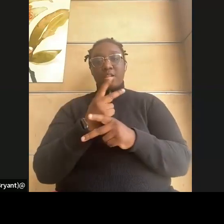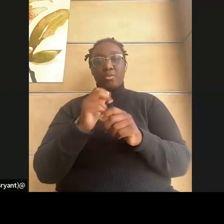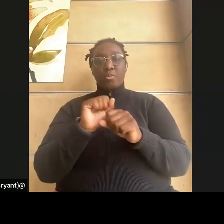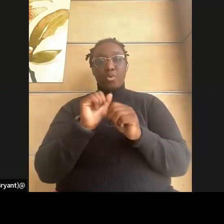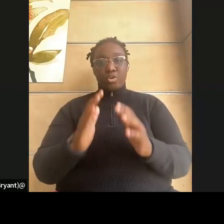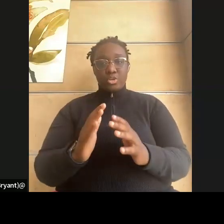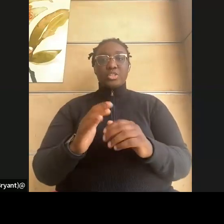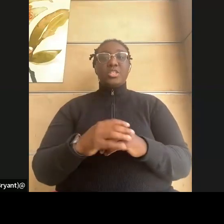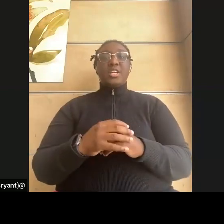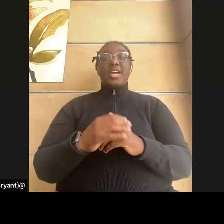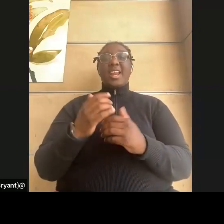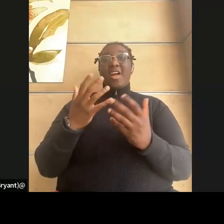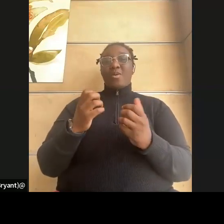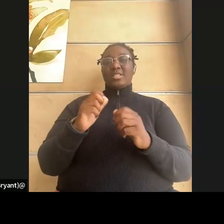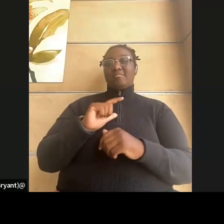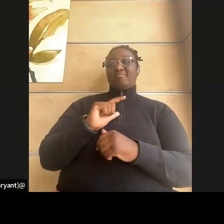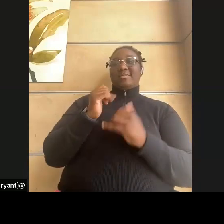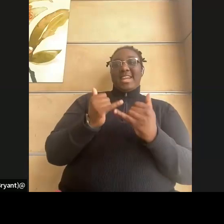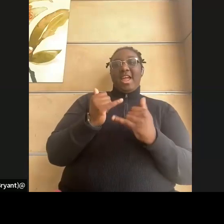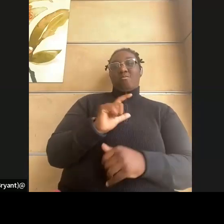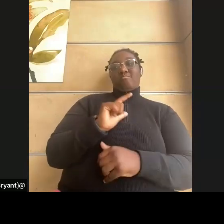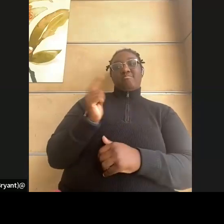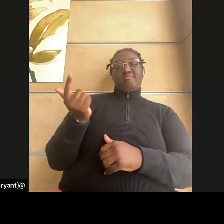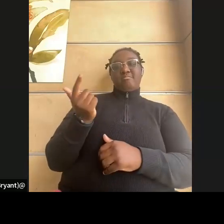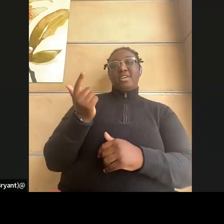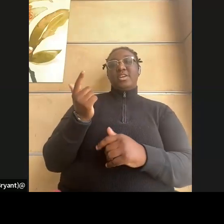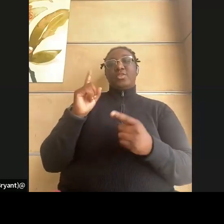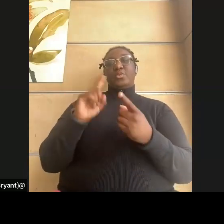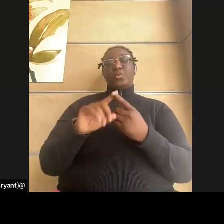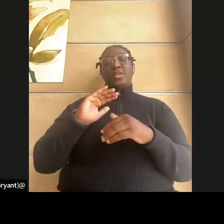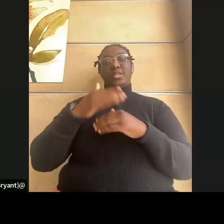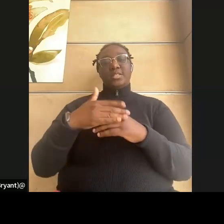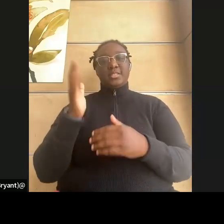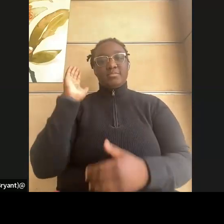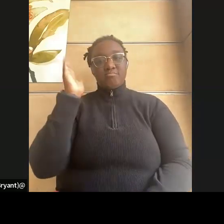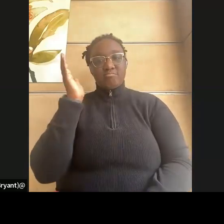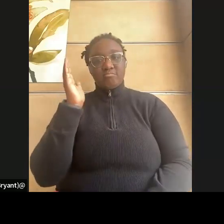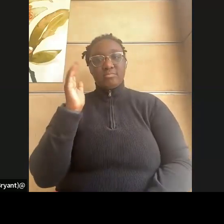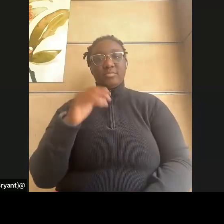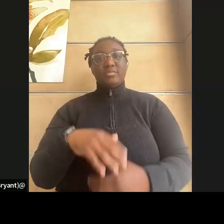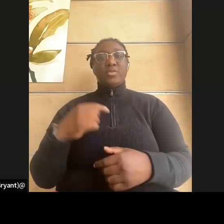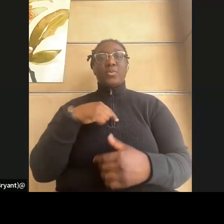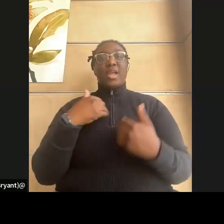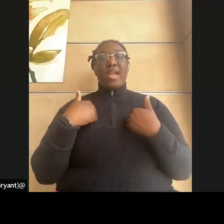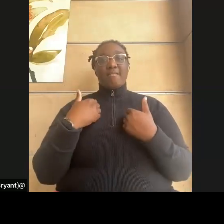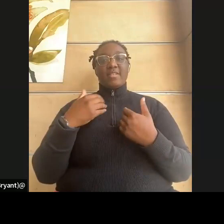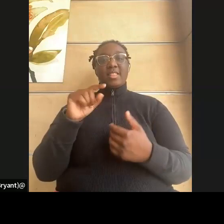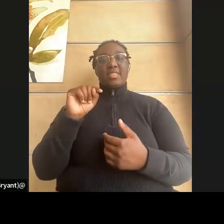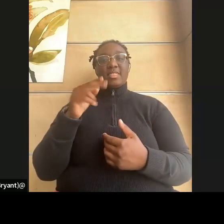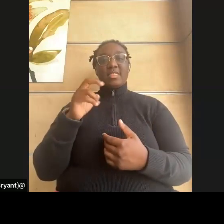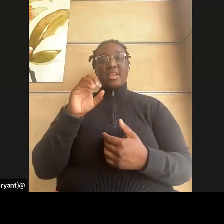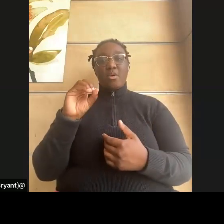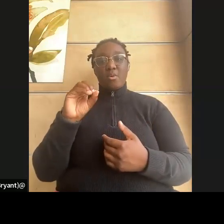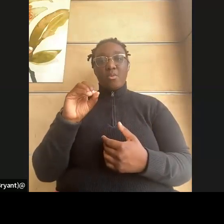pause there and hand the spotlight over to our next speaker. We have CEO Mark